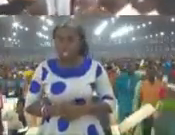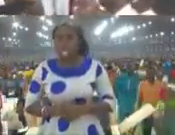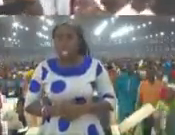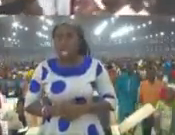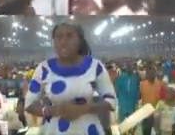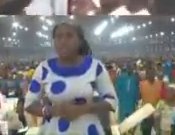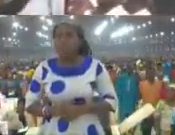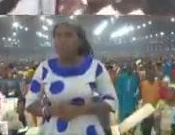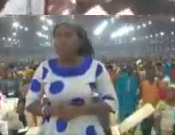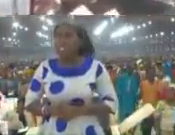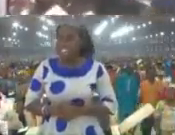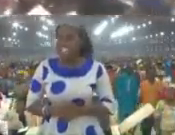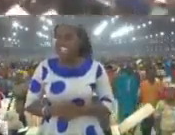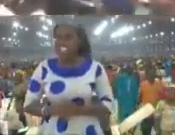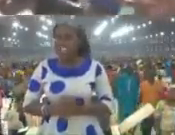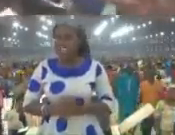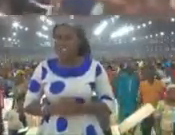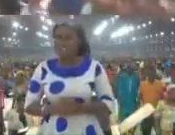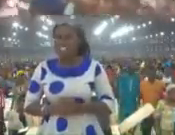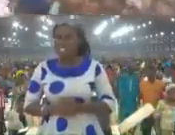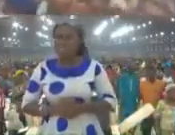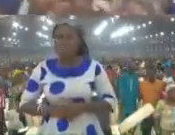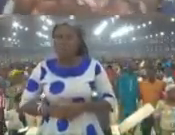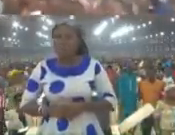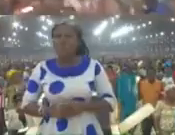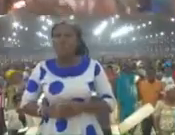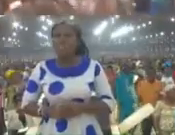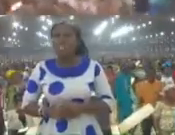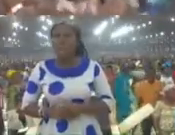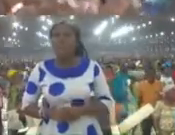Give me a better opportunity.